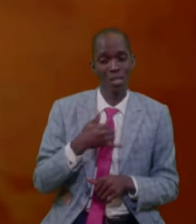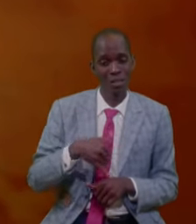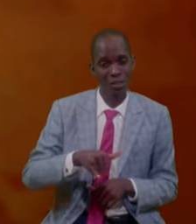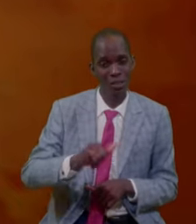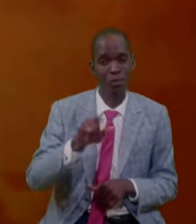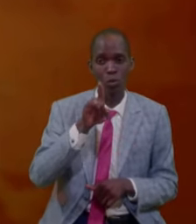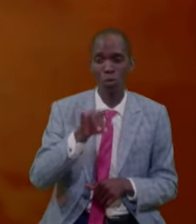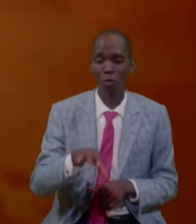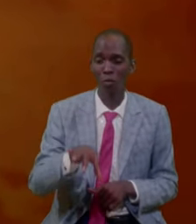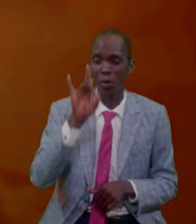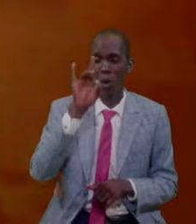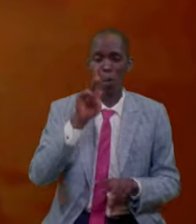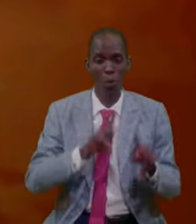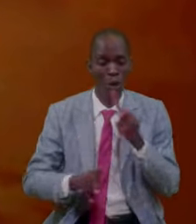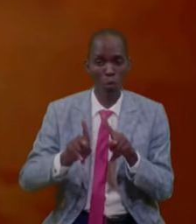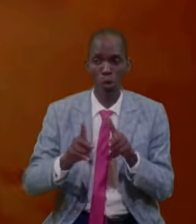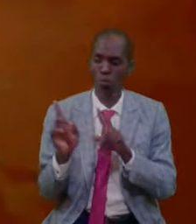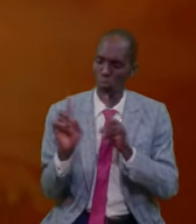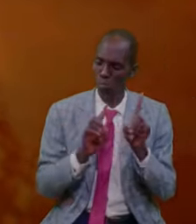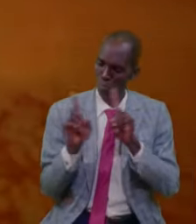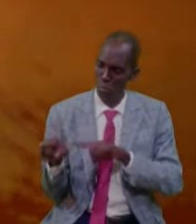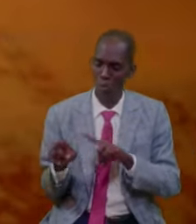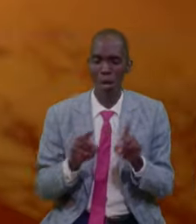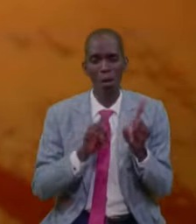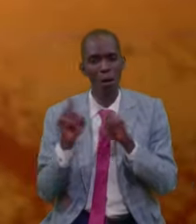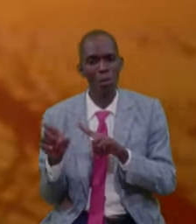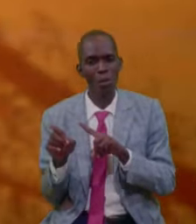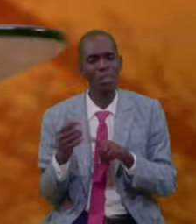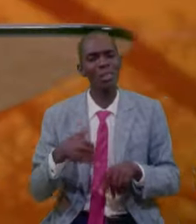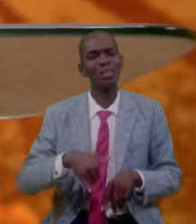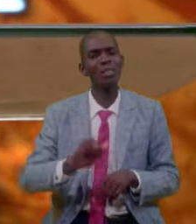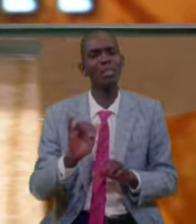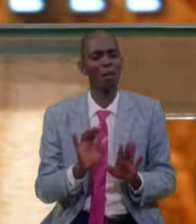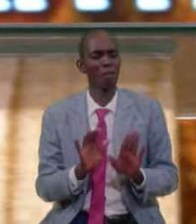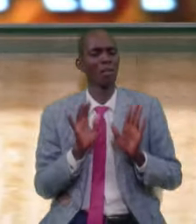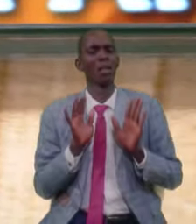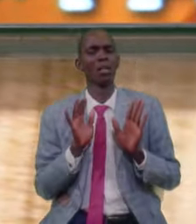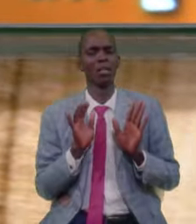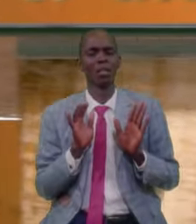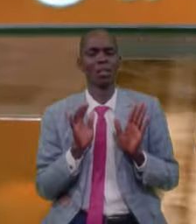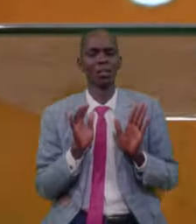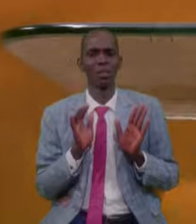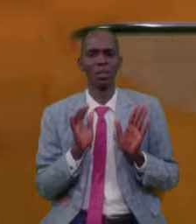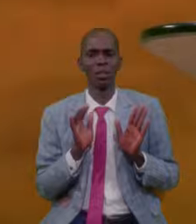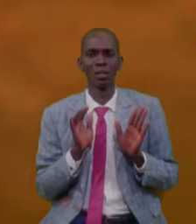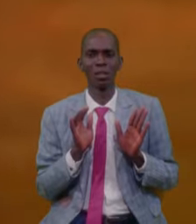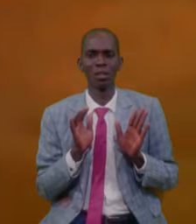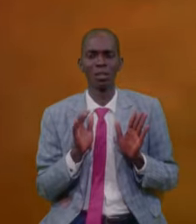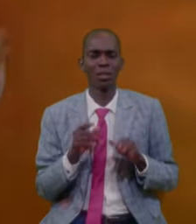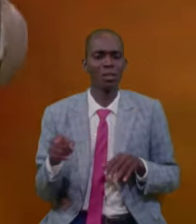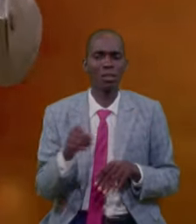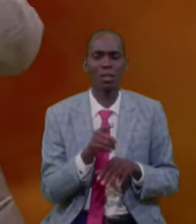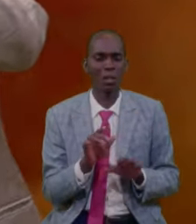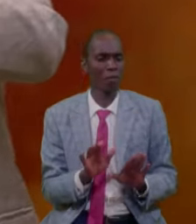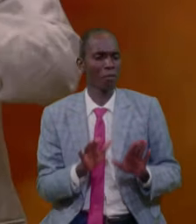people coming, coming, coming. The fear, the attacks of the devil,